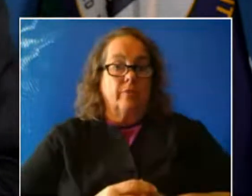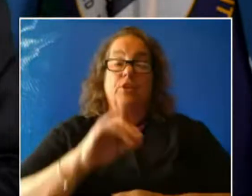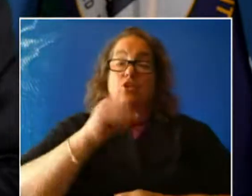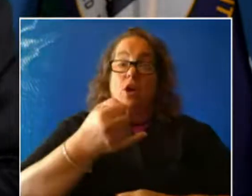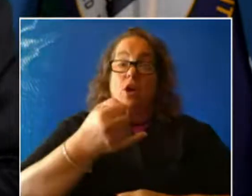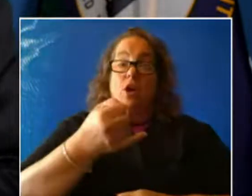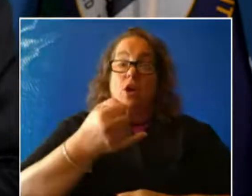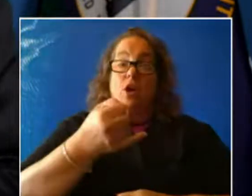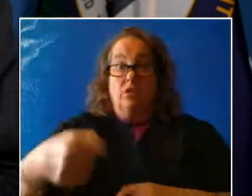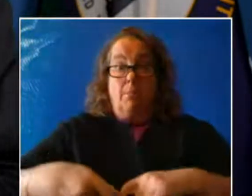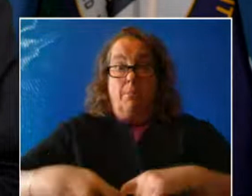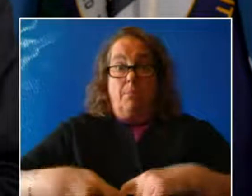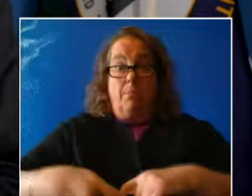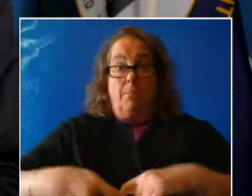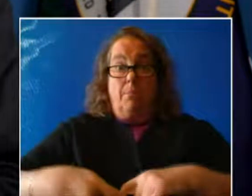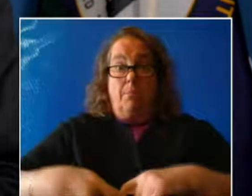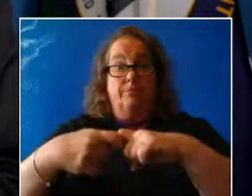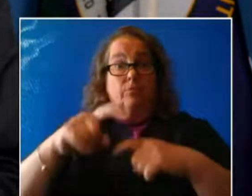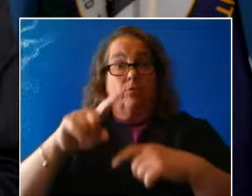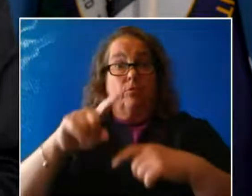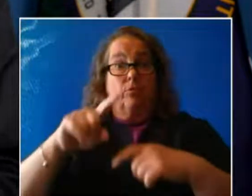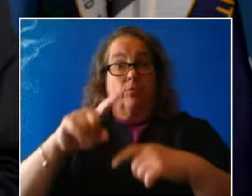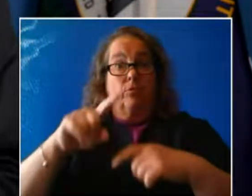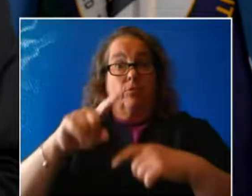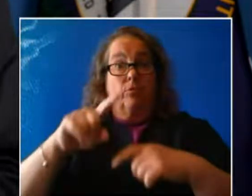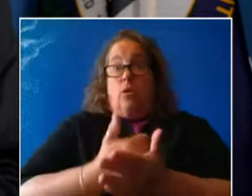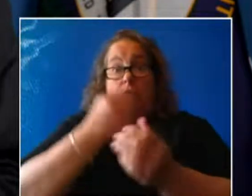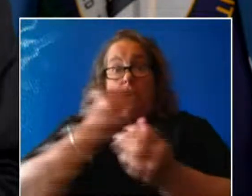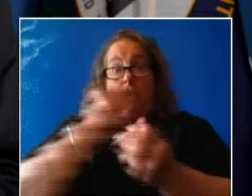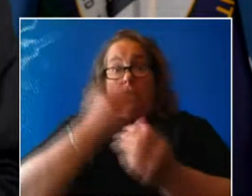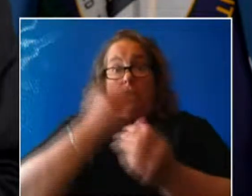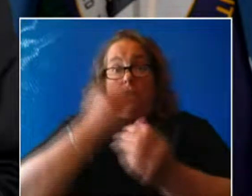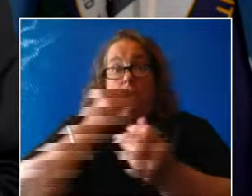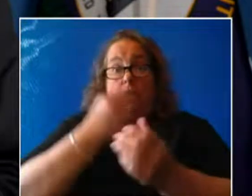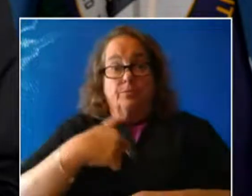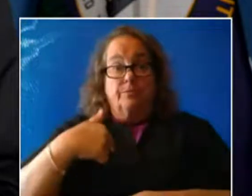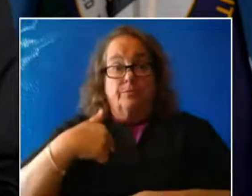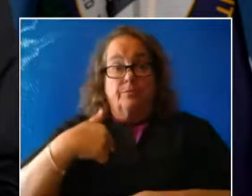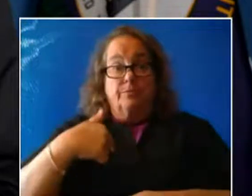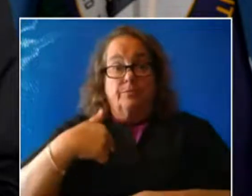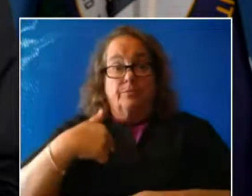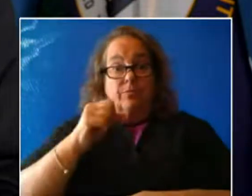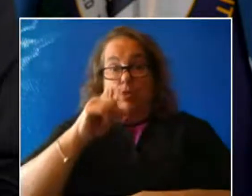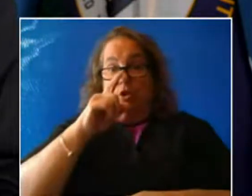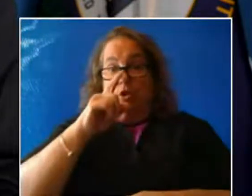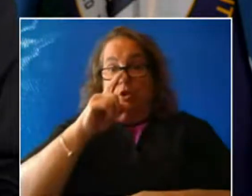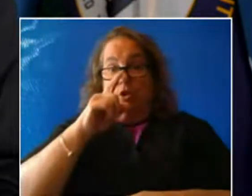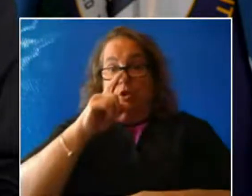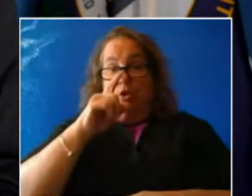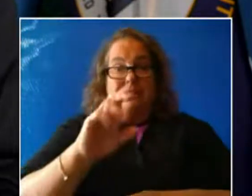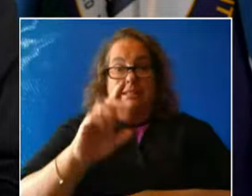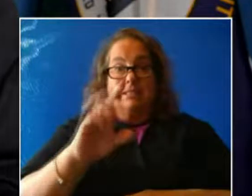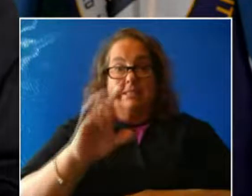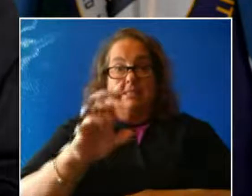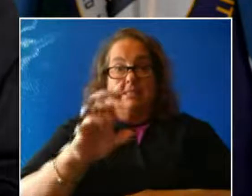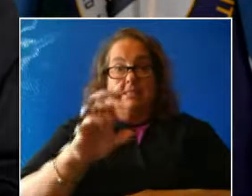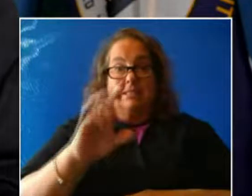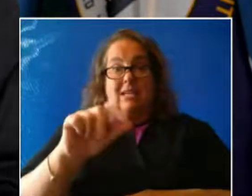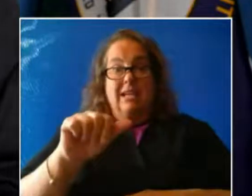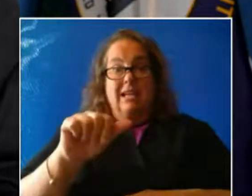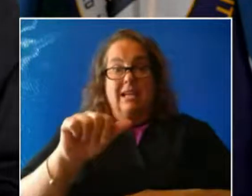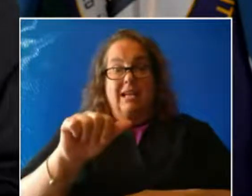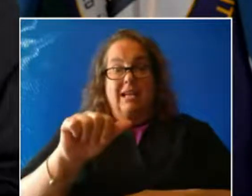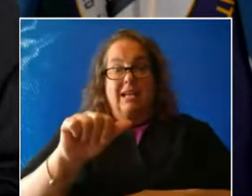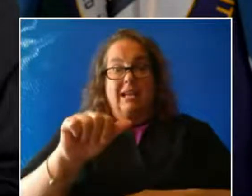the only new information is that it looks like the CDC and the FDA are looking at a handful, that's how they describe them,